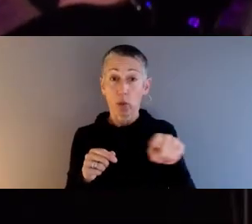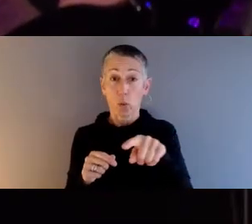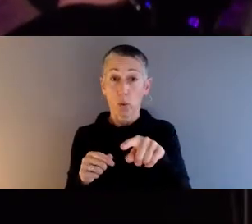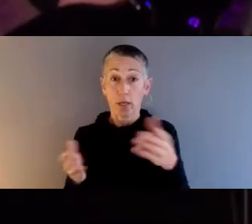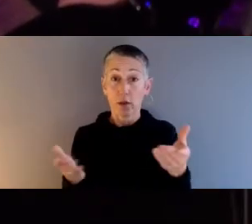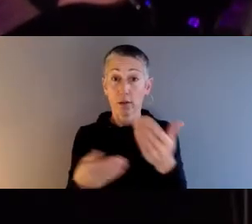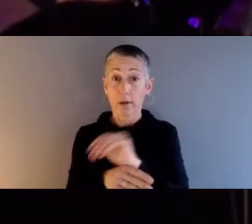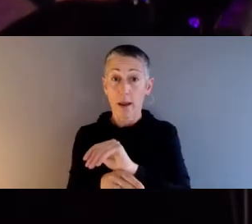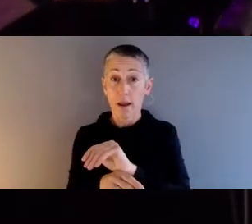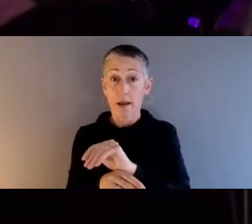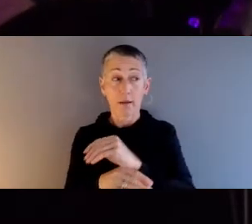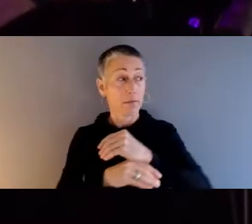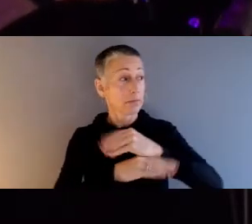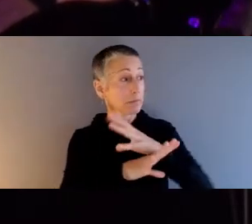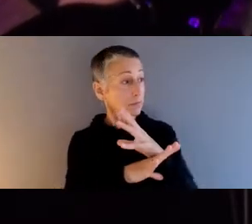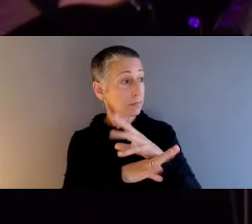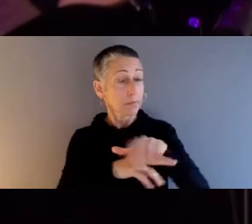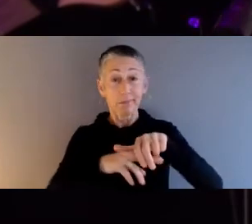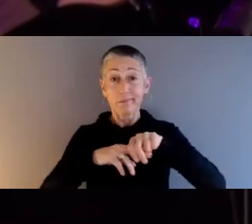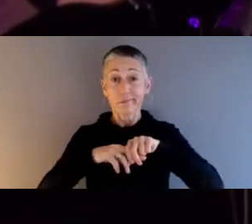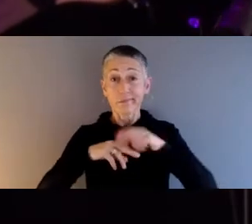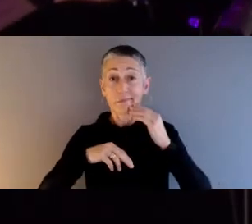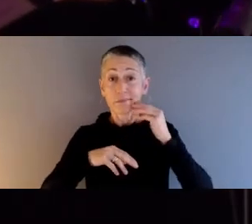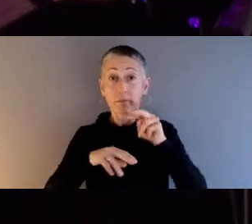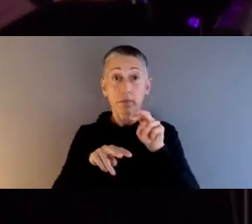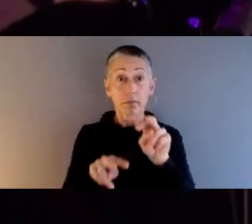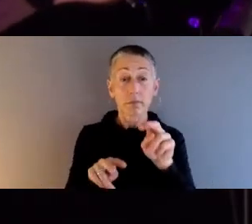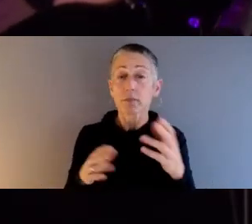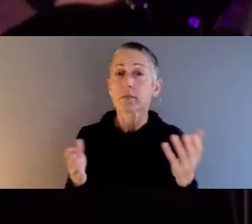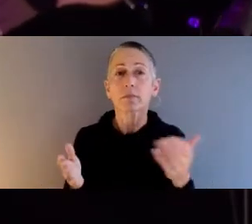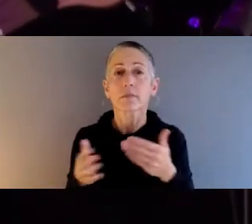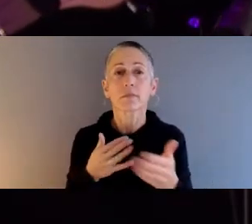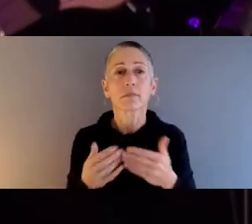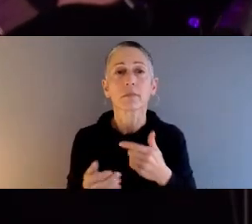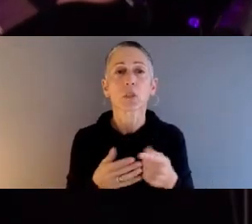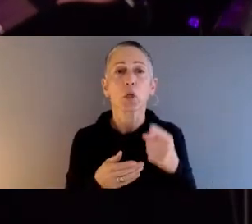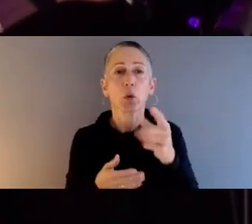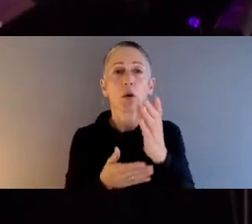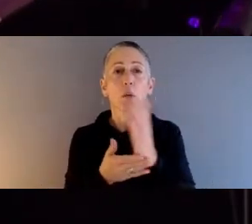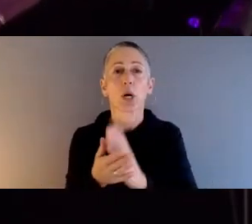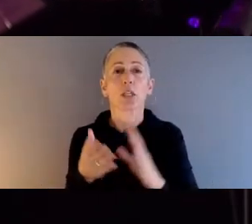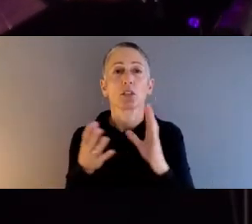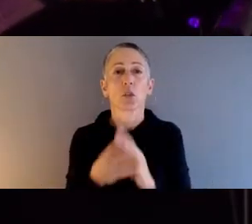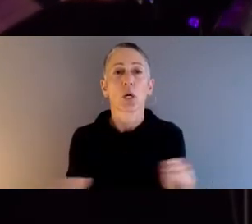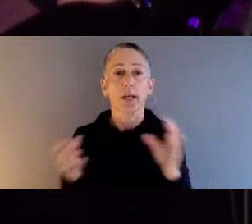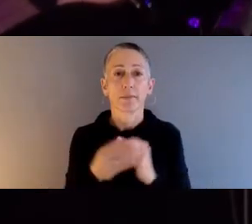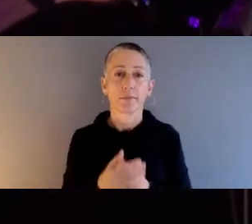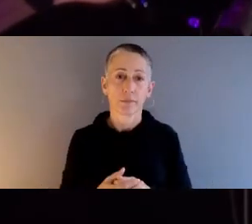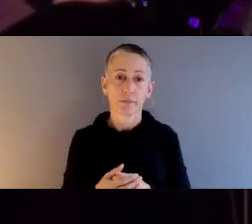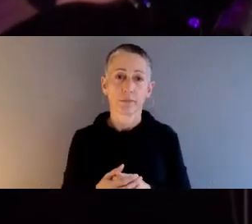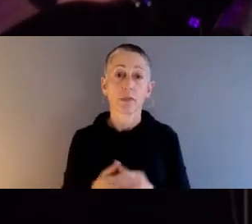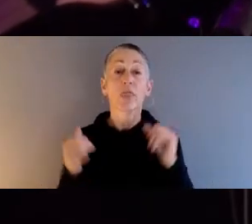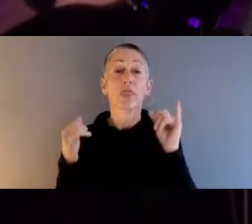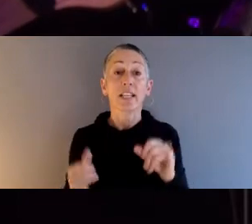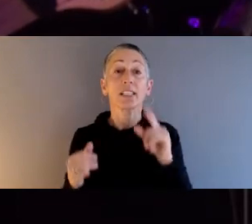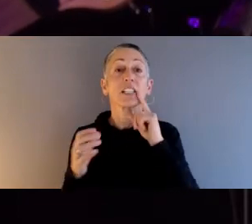in New York City or whether you're joining us online, is part of the story of how this work gets done. We are gonna blow this shit up, you